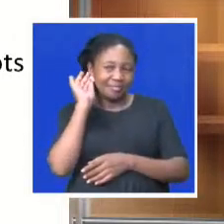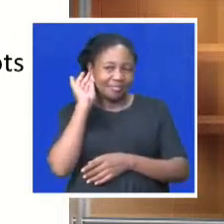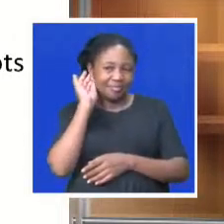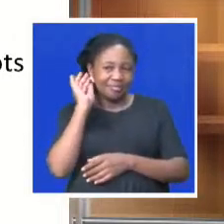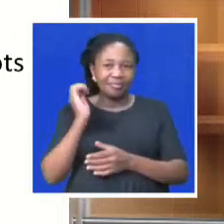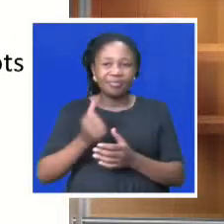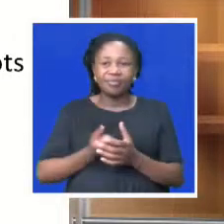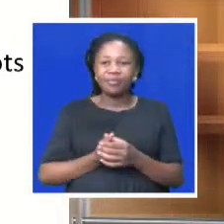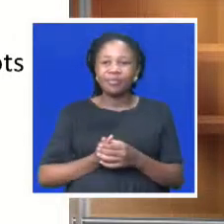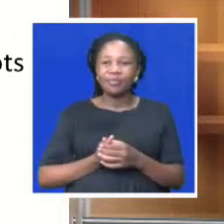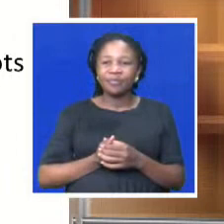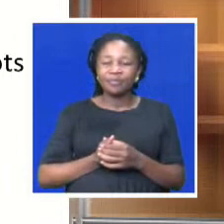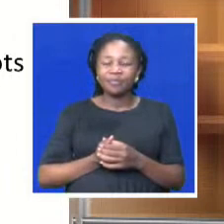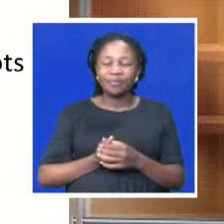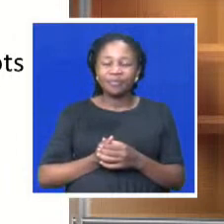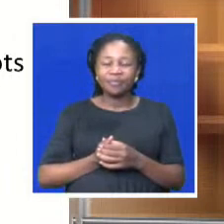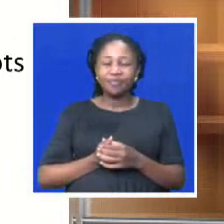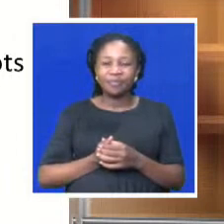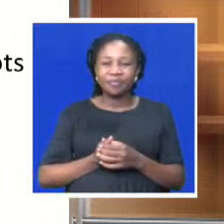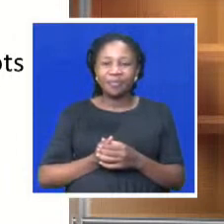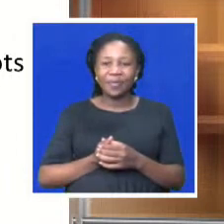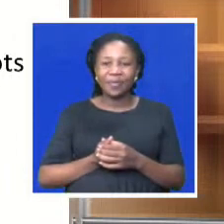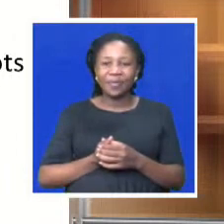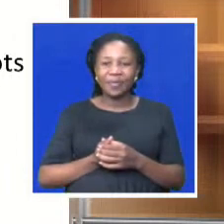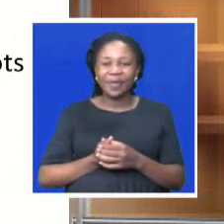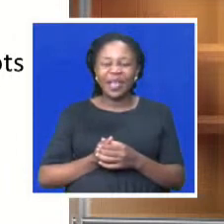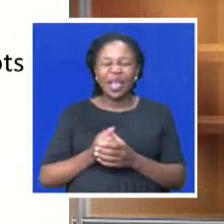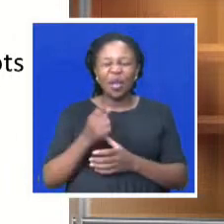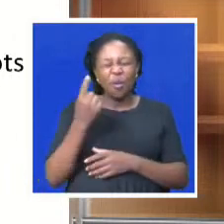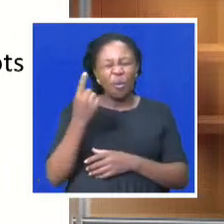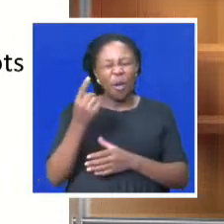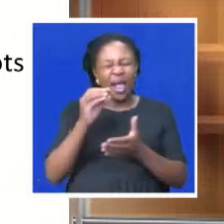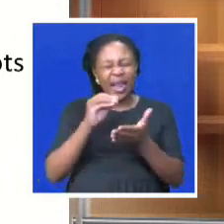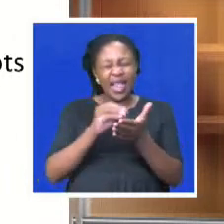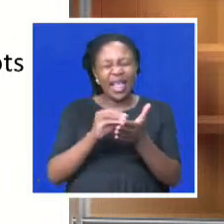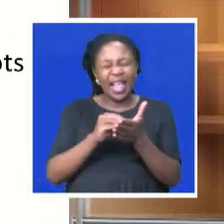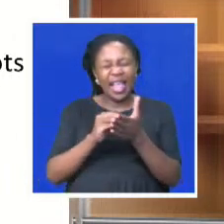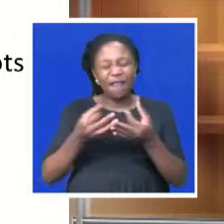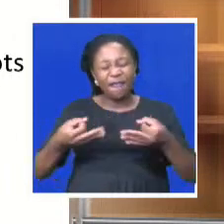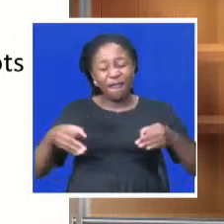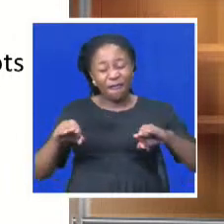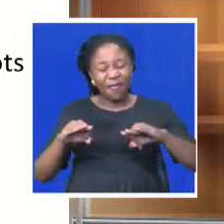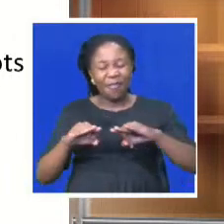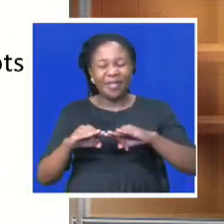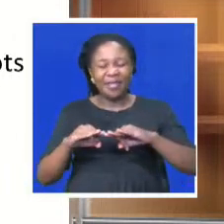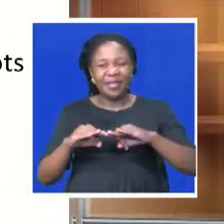start? There was once a family which lived in a valley.